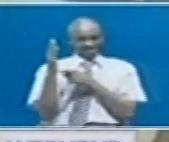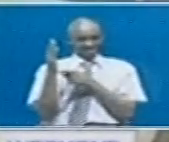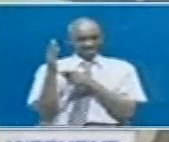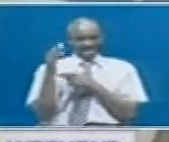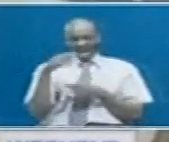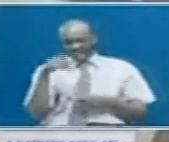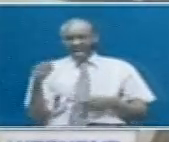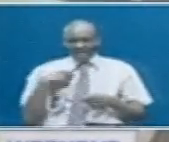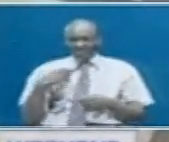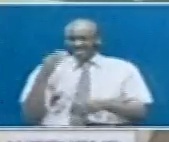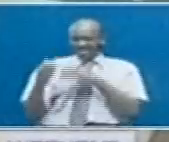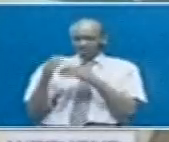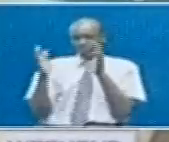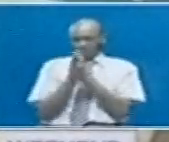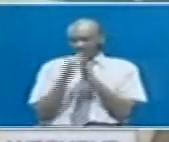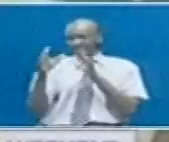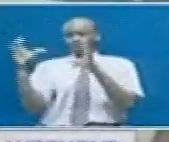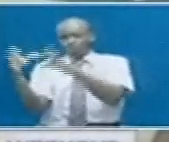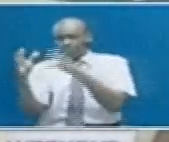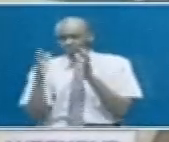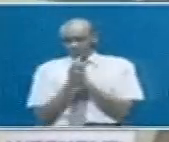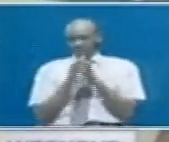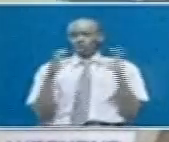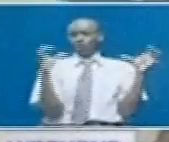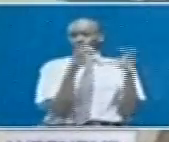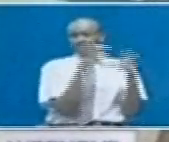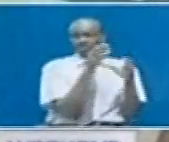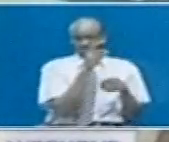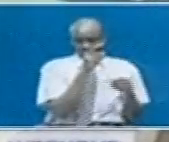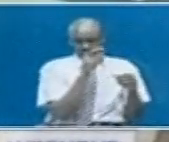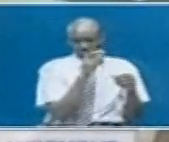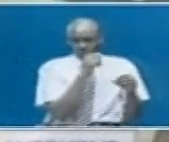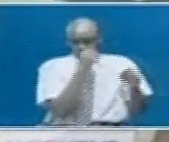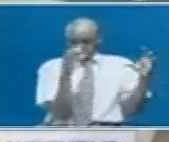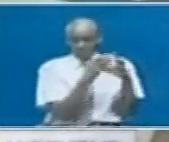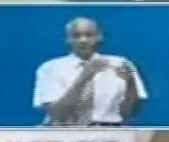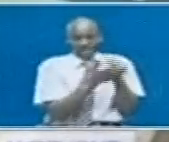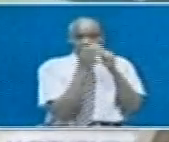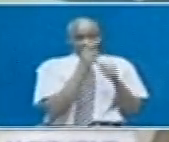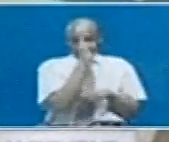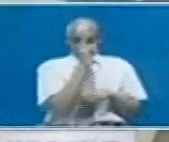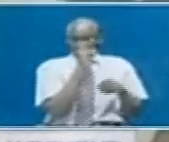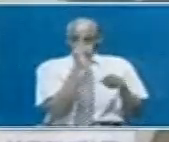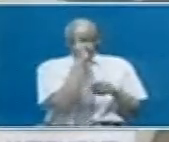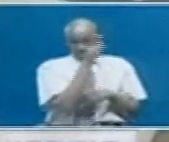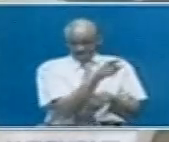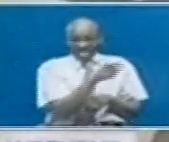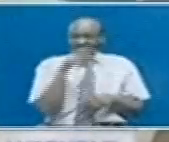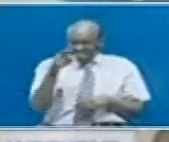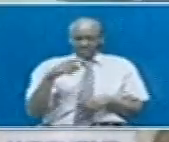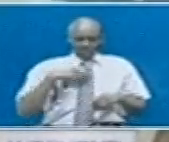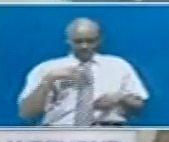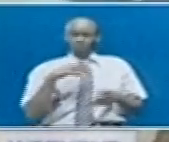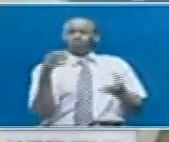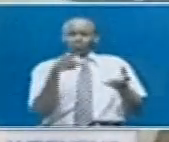end relationship between the sungu sungu and the community policing. The community policing that the people who have been elected, who have been mandated by